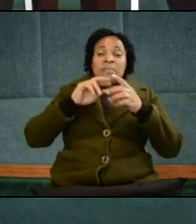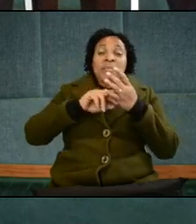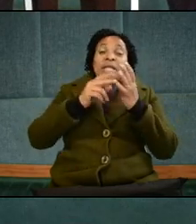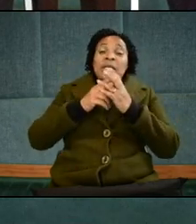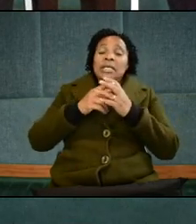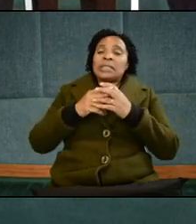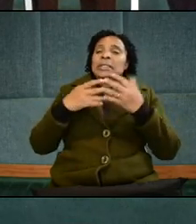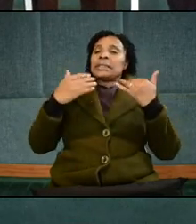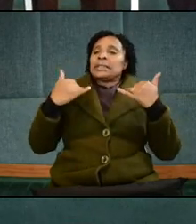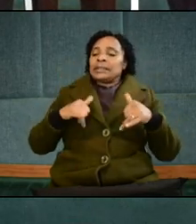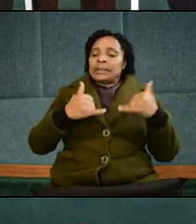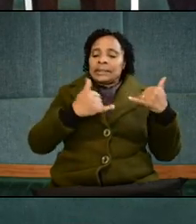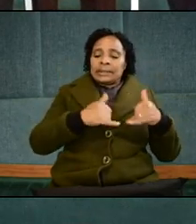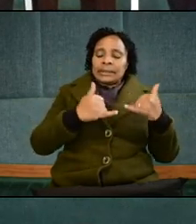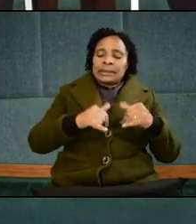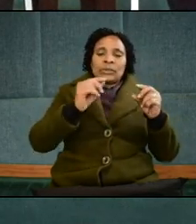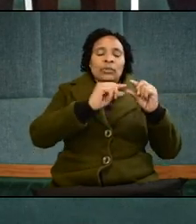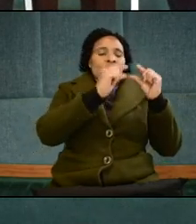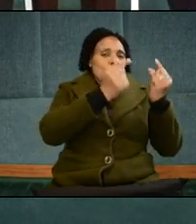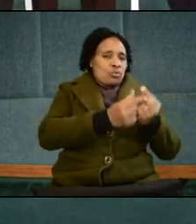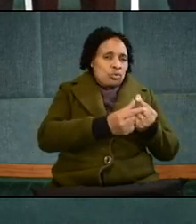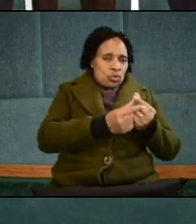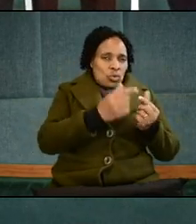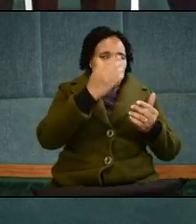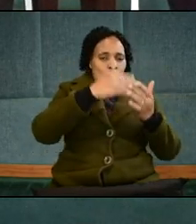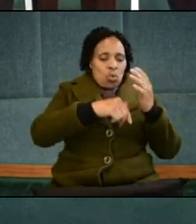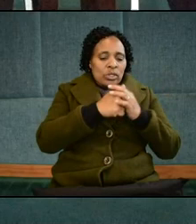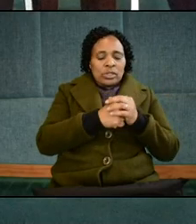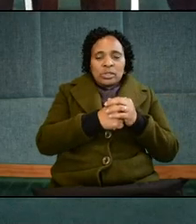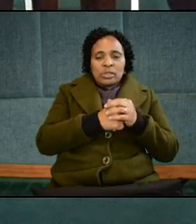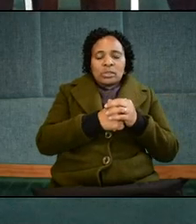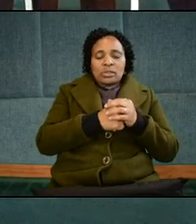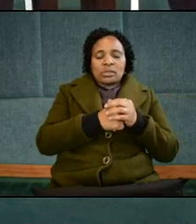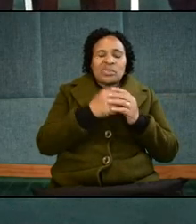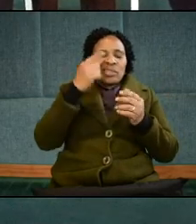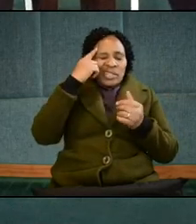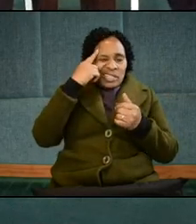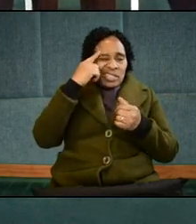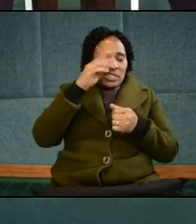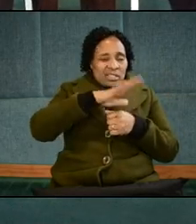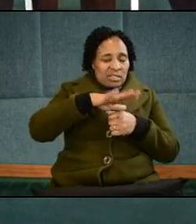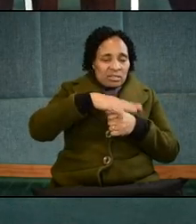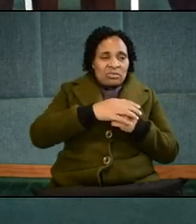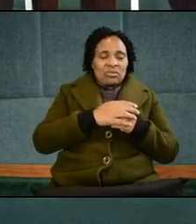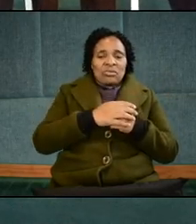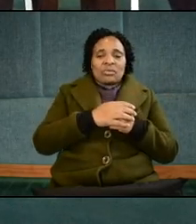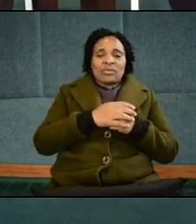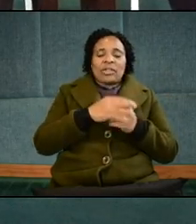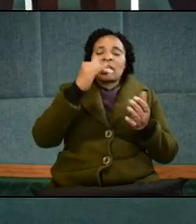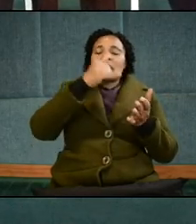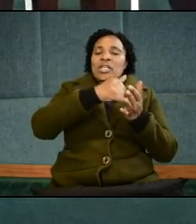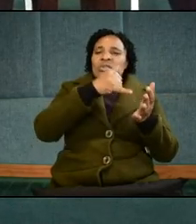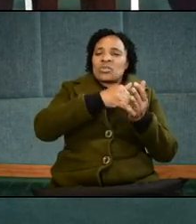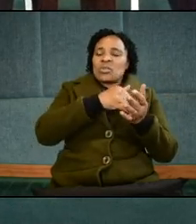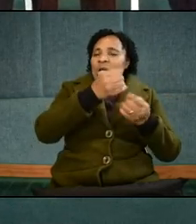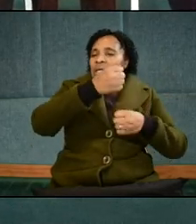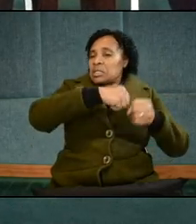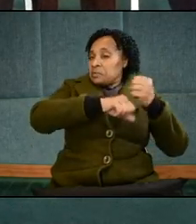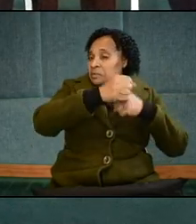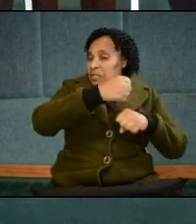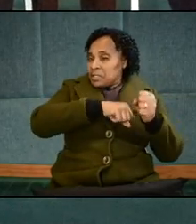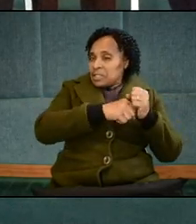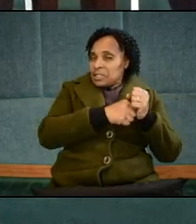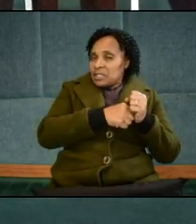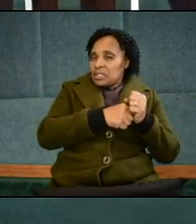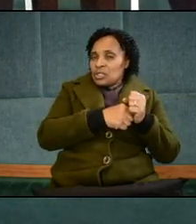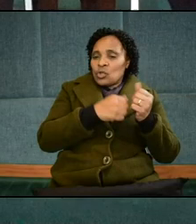entertainment can be grouped as what we saw from the what do you think section. All impurities.